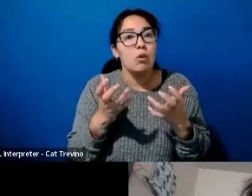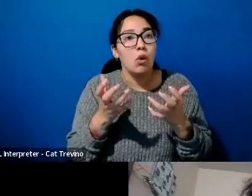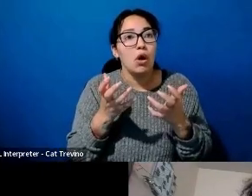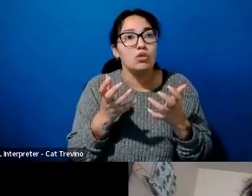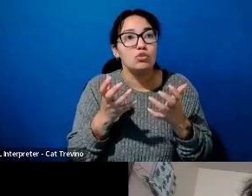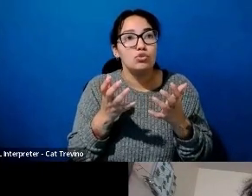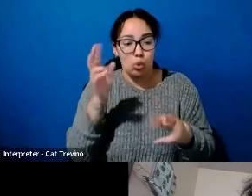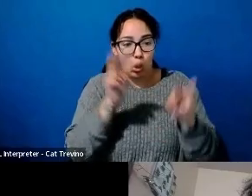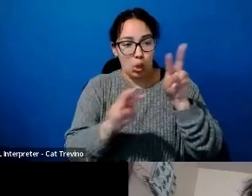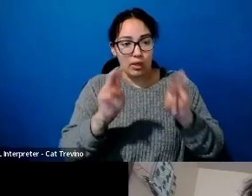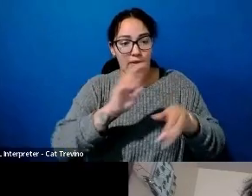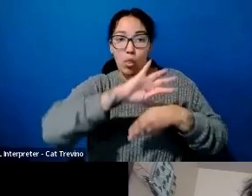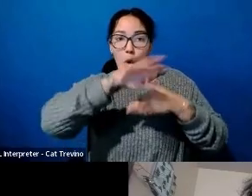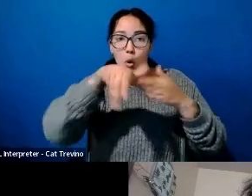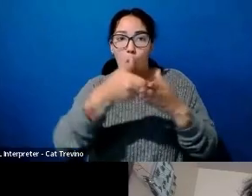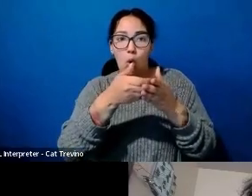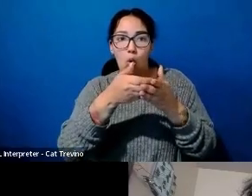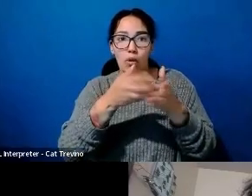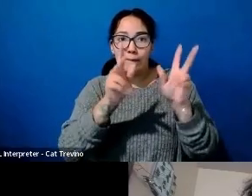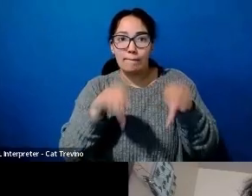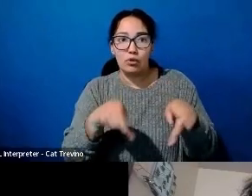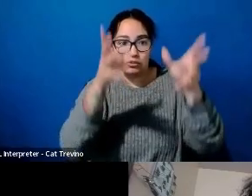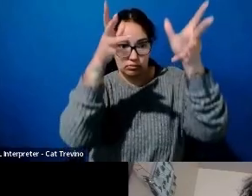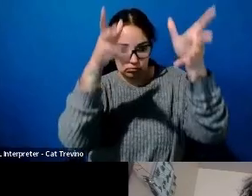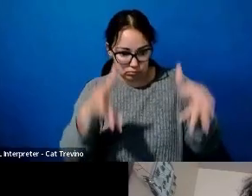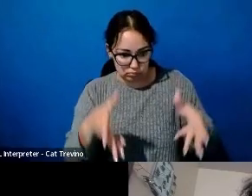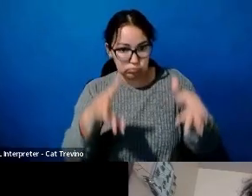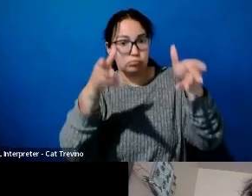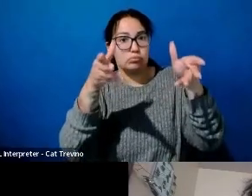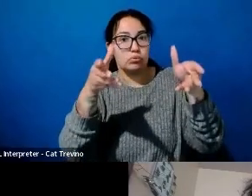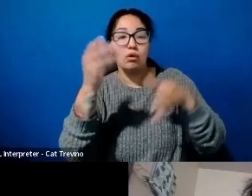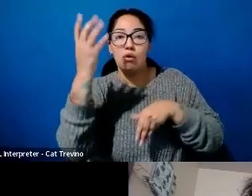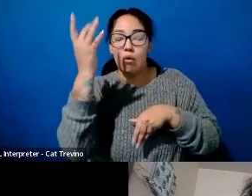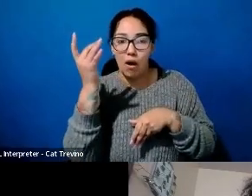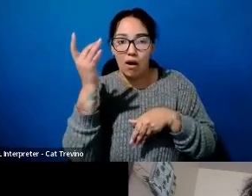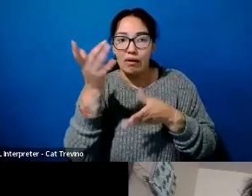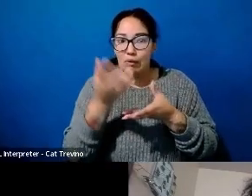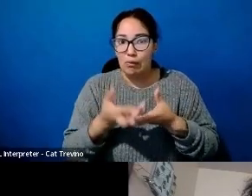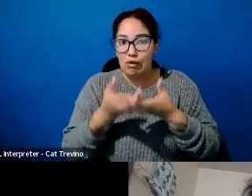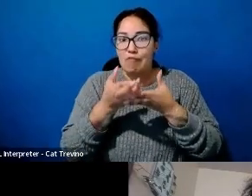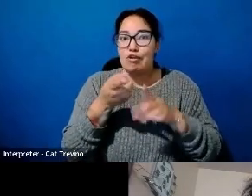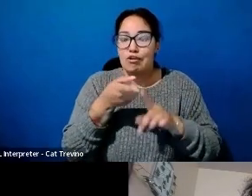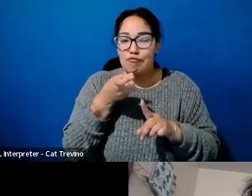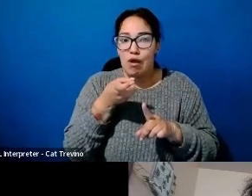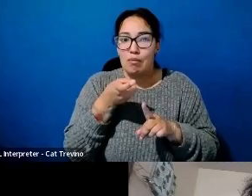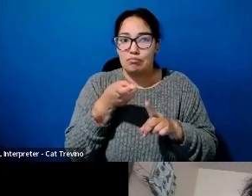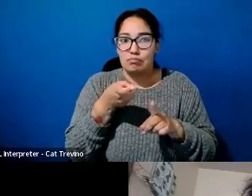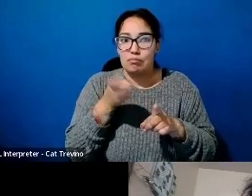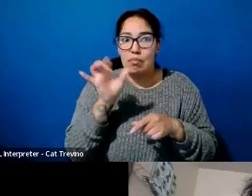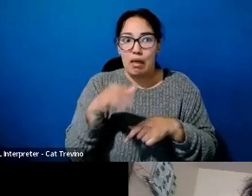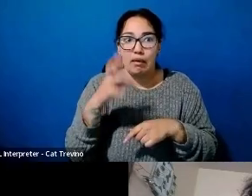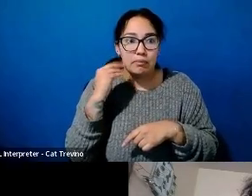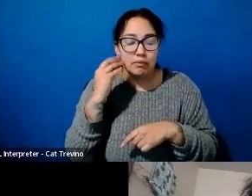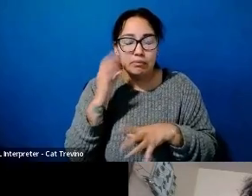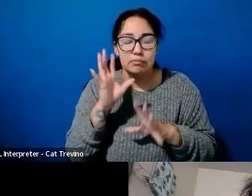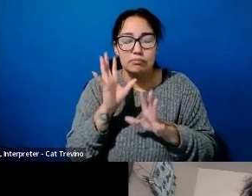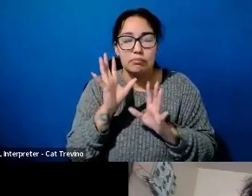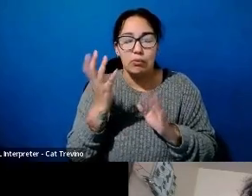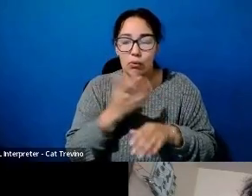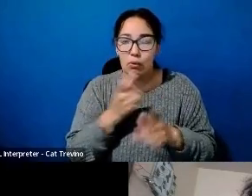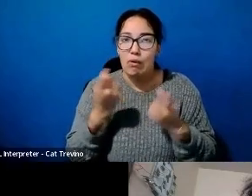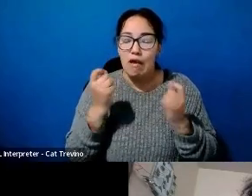the whole person because recovering from trafficking takes a lot of effort. When you are